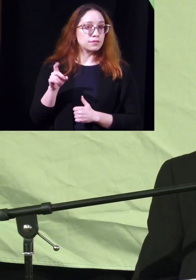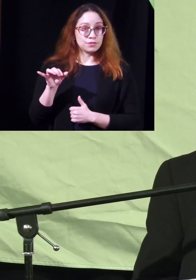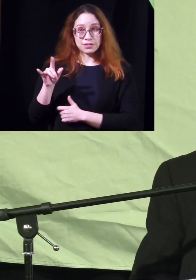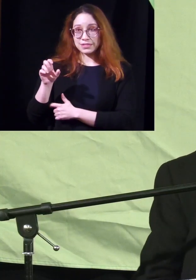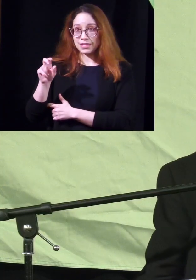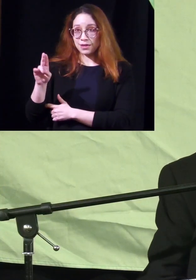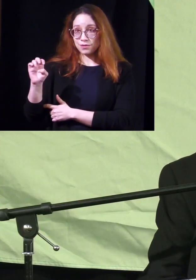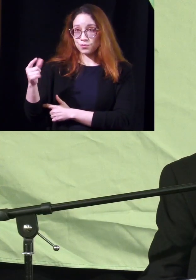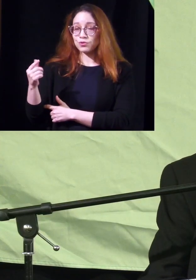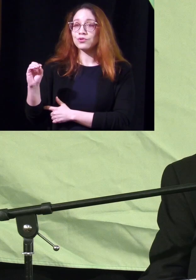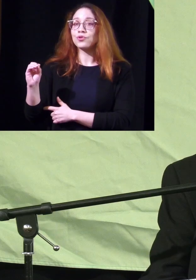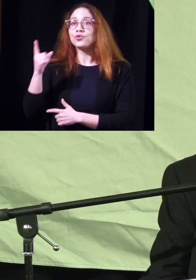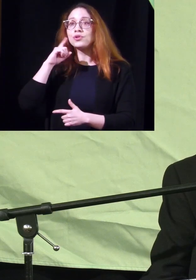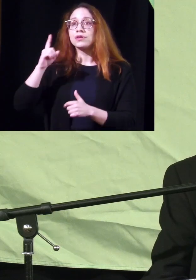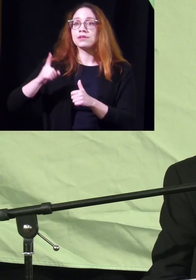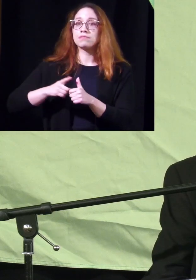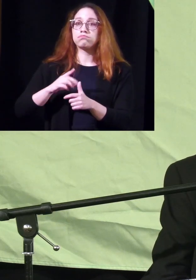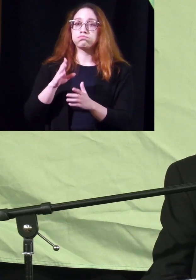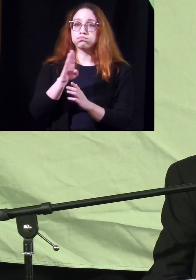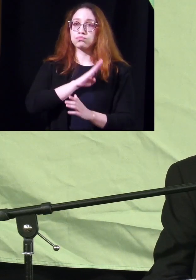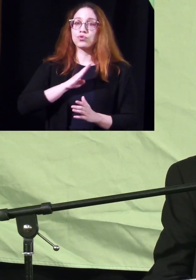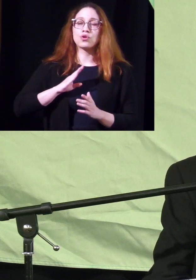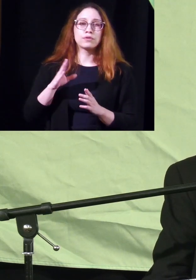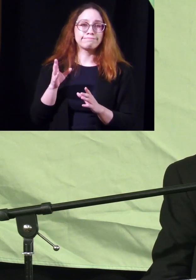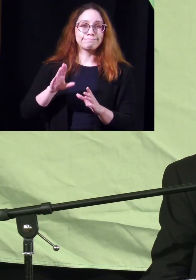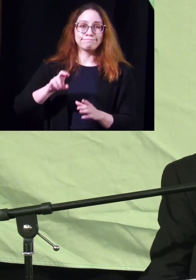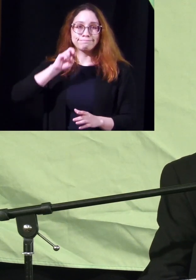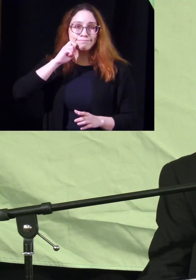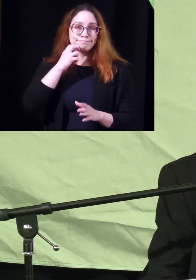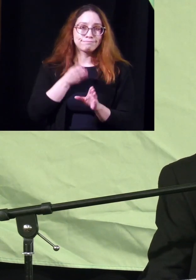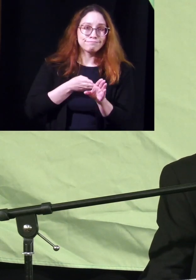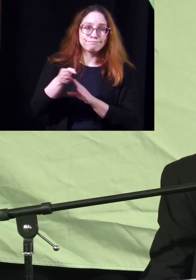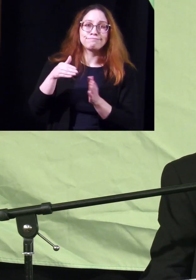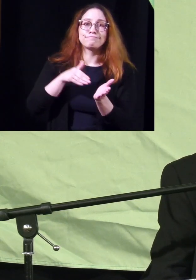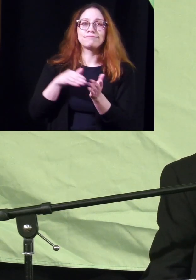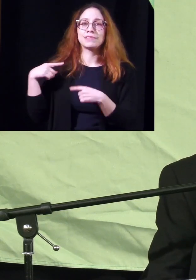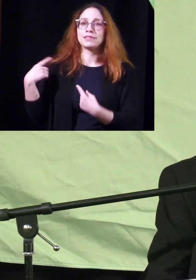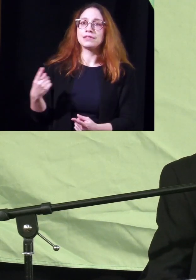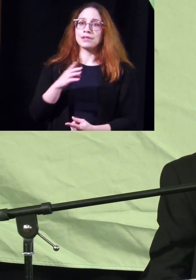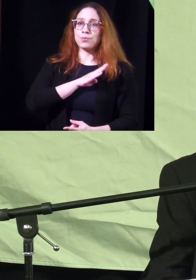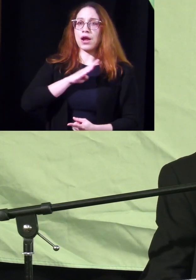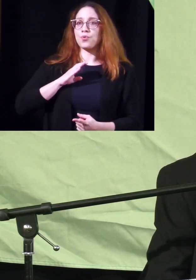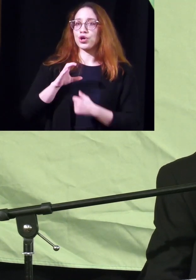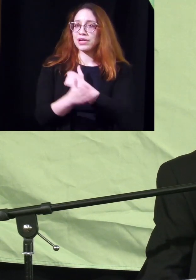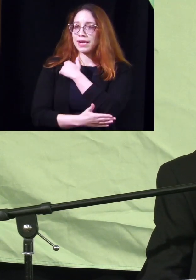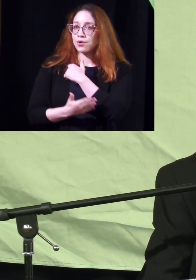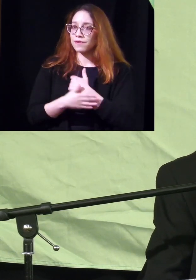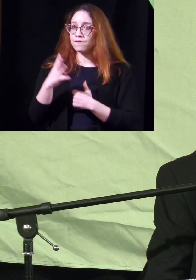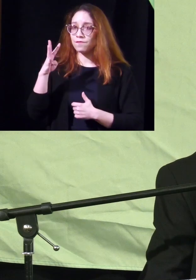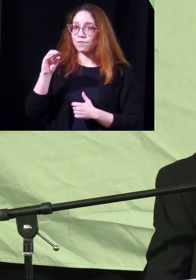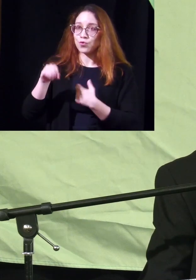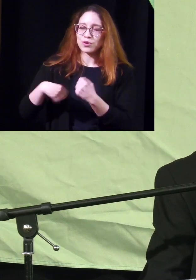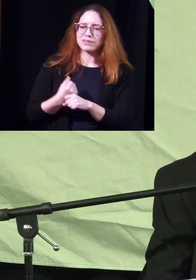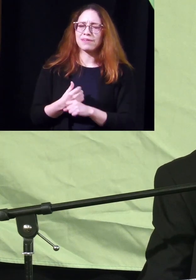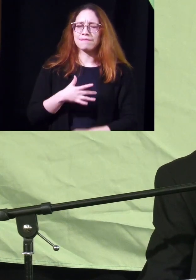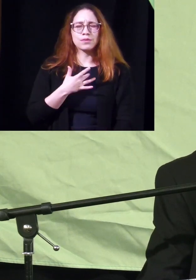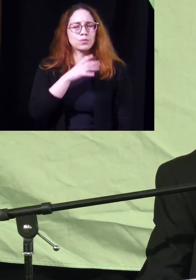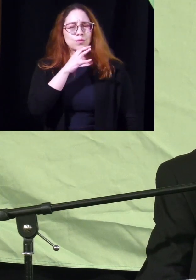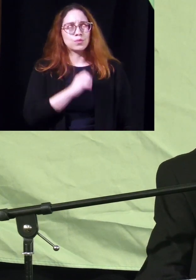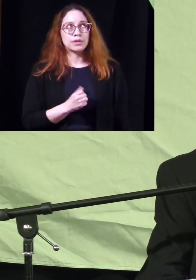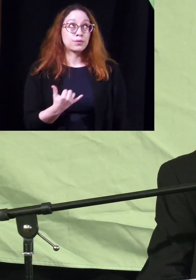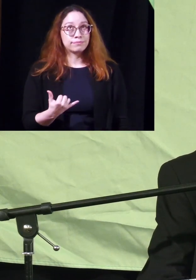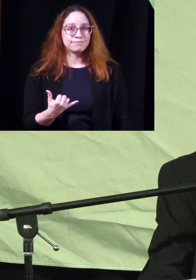all to know, he's a board-certified neurologist who has practiced in Broward County for almost 40 years. It makes me feel really old